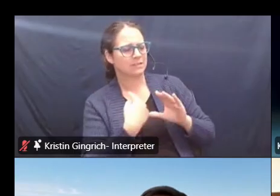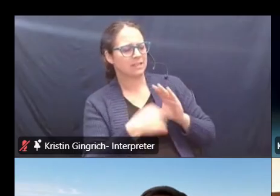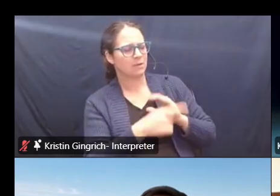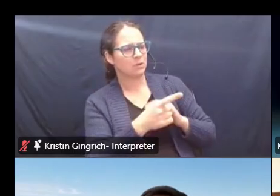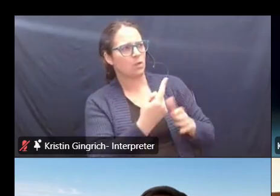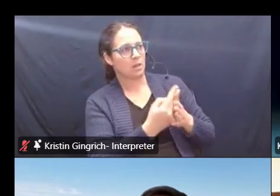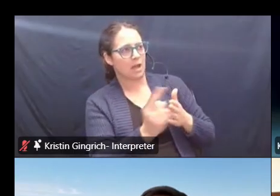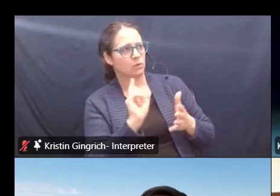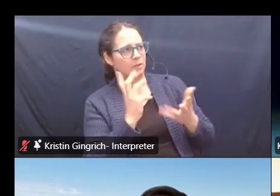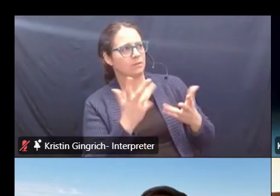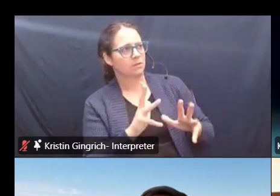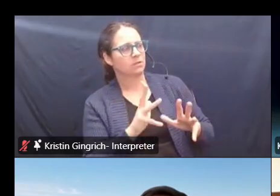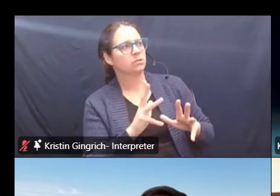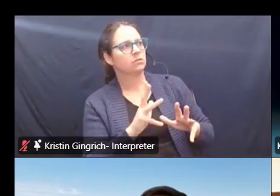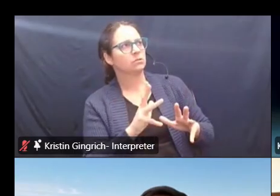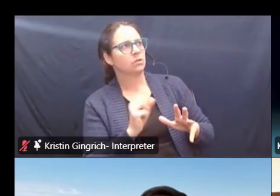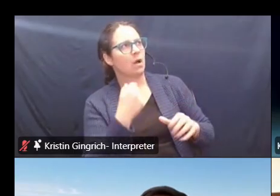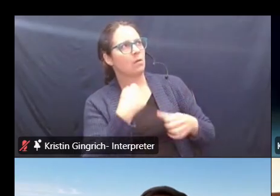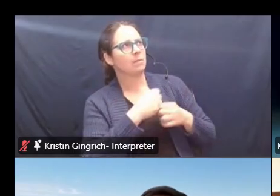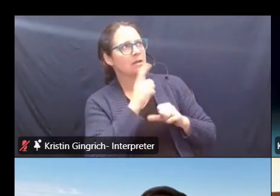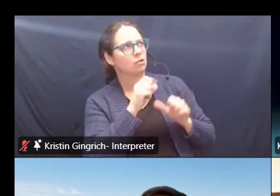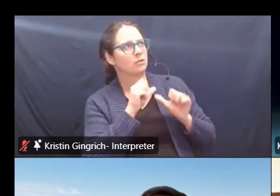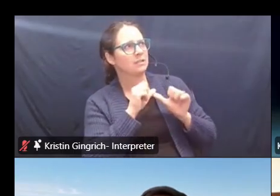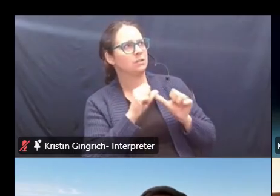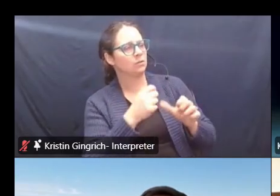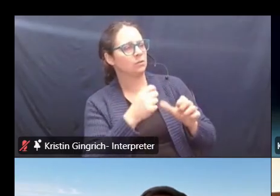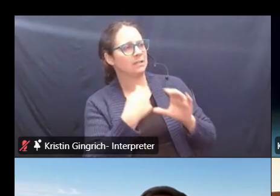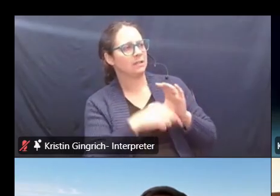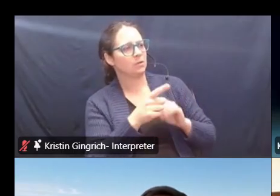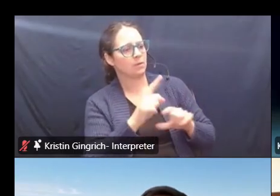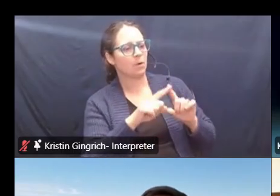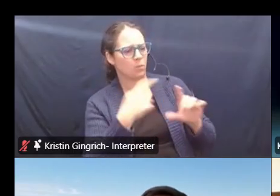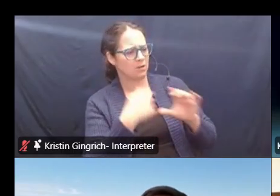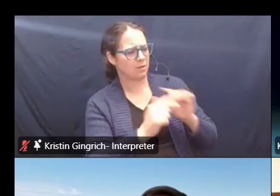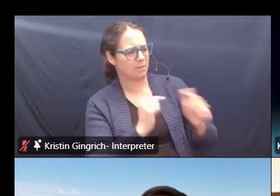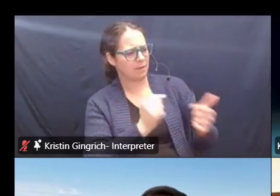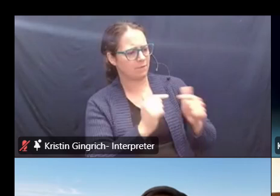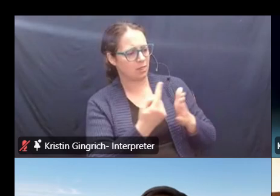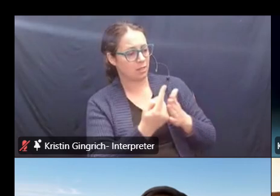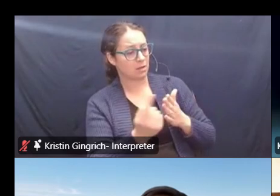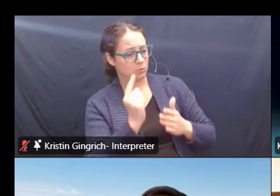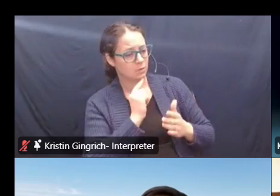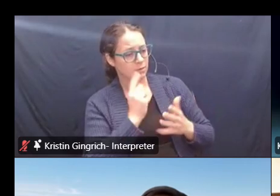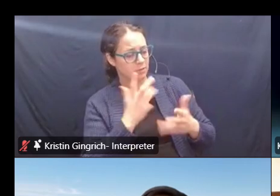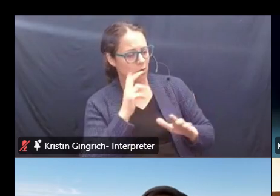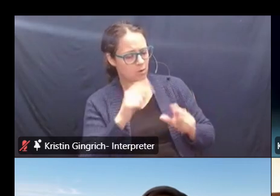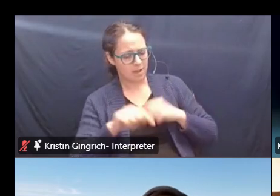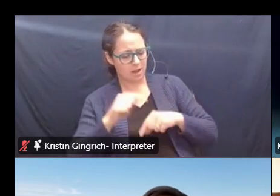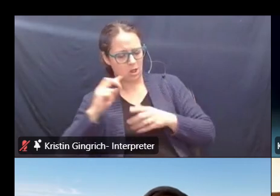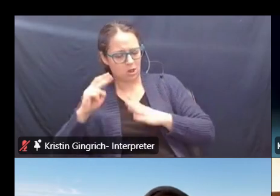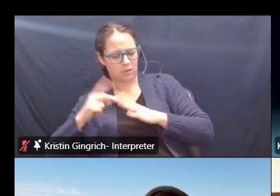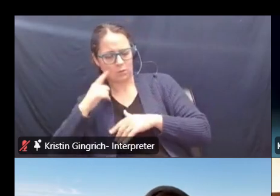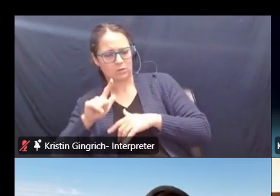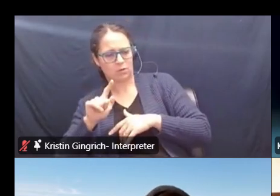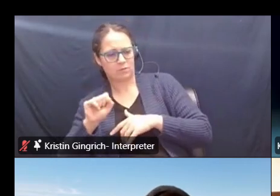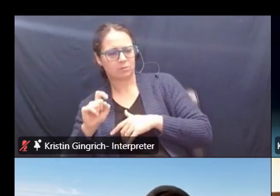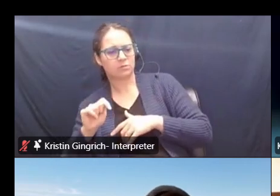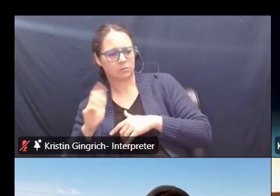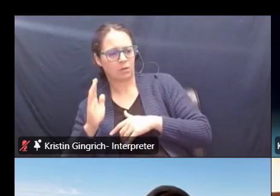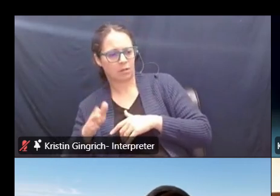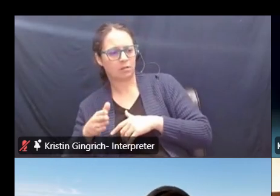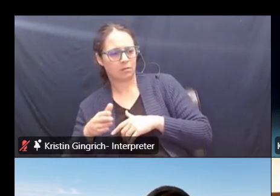week, and so I will make sure to continue to do that, but we were emailing back and forth then. I will go back and look for one on the 21st.